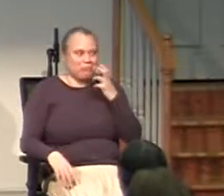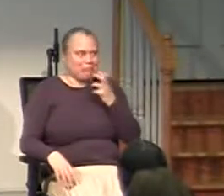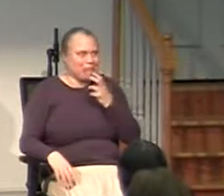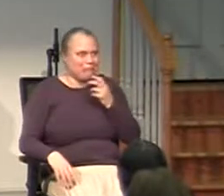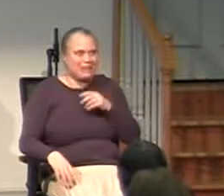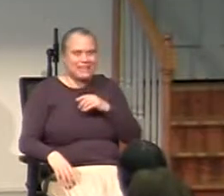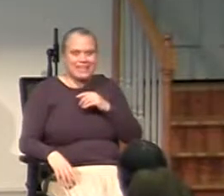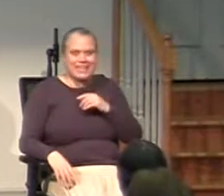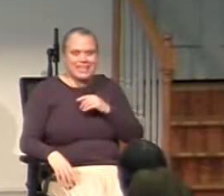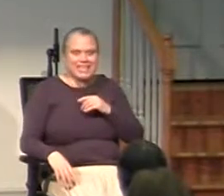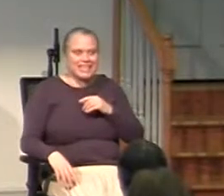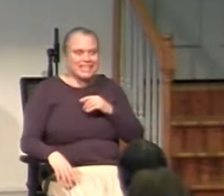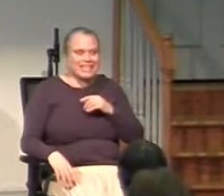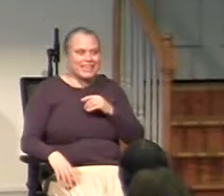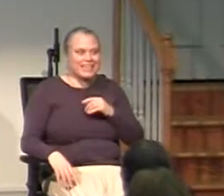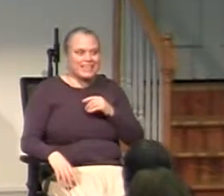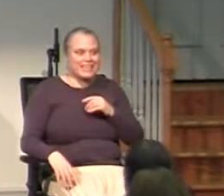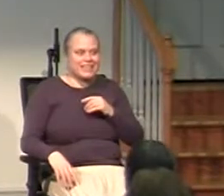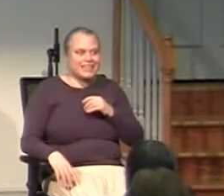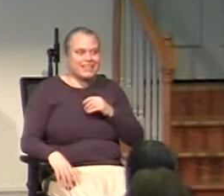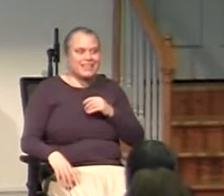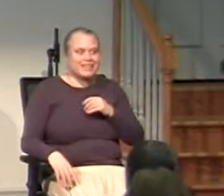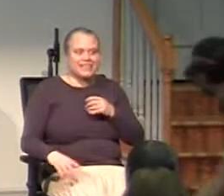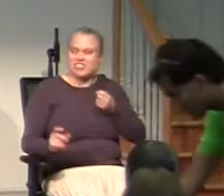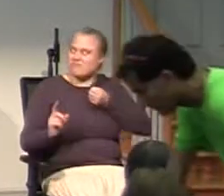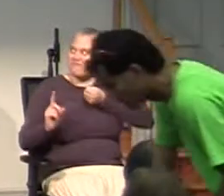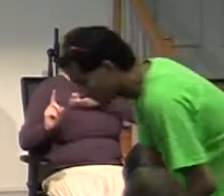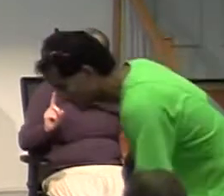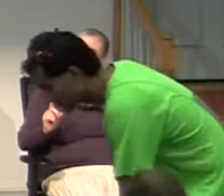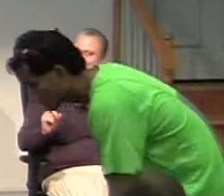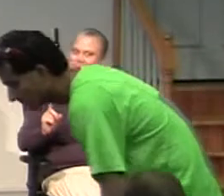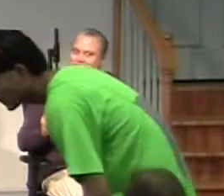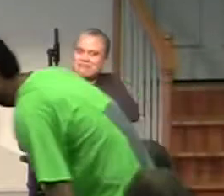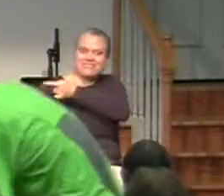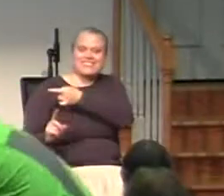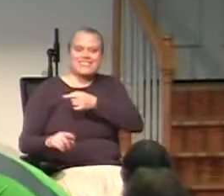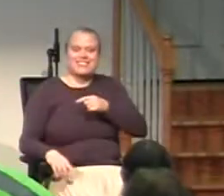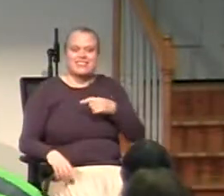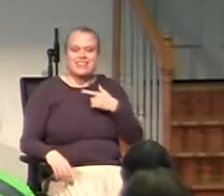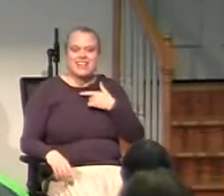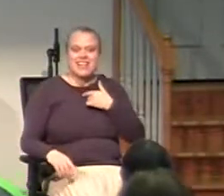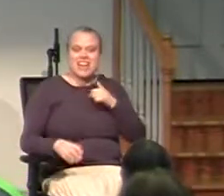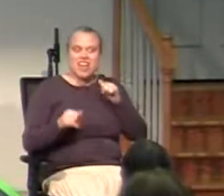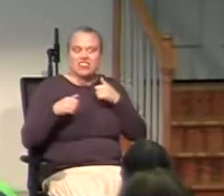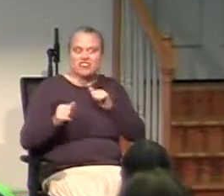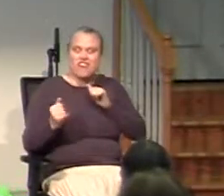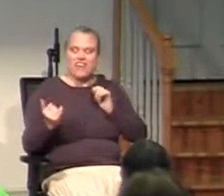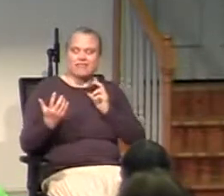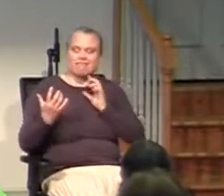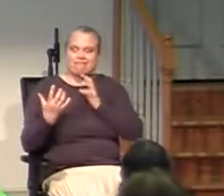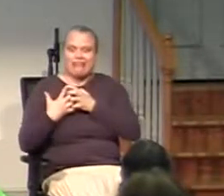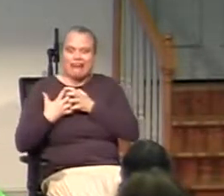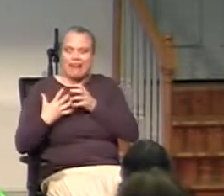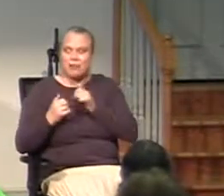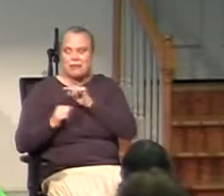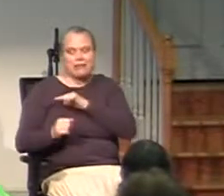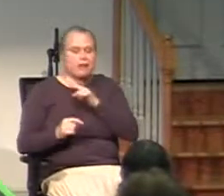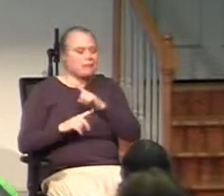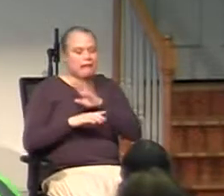And I really was concerned about it because I had tried to get close to him and couldn't do it. He wouldn't allow